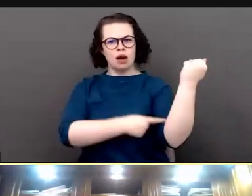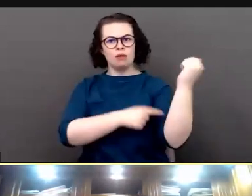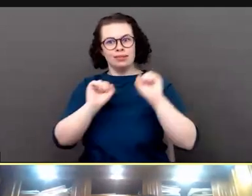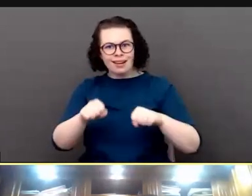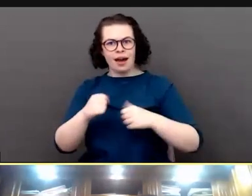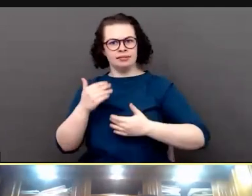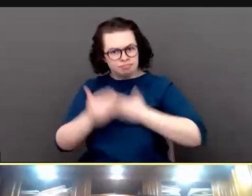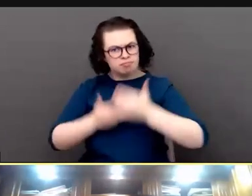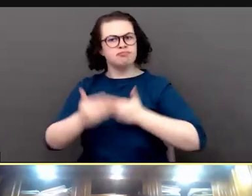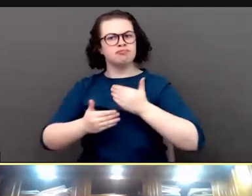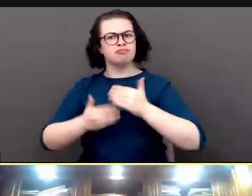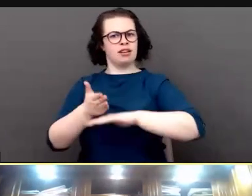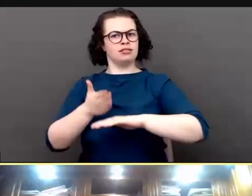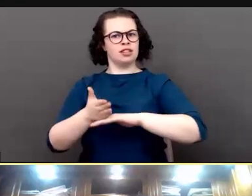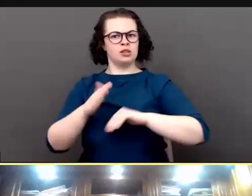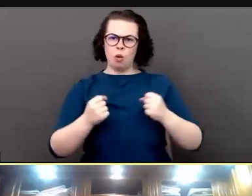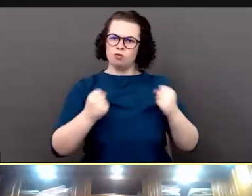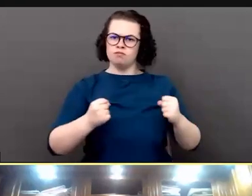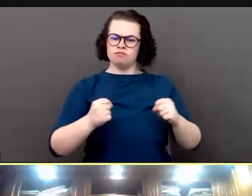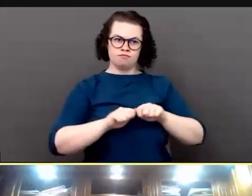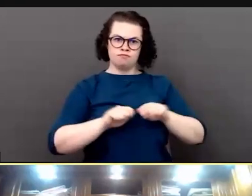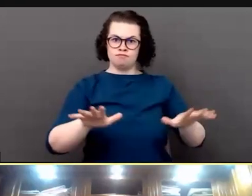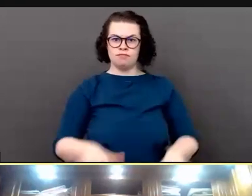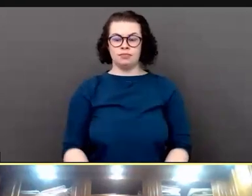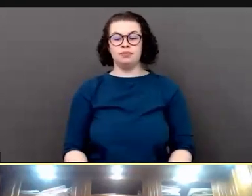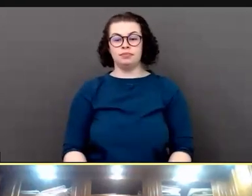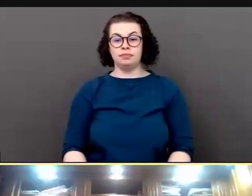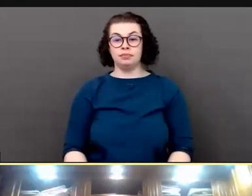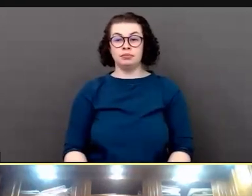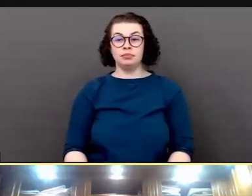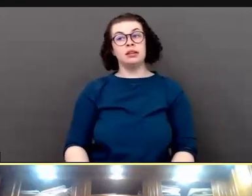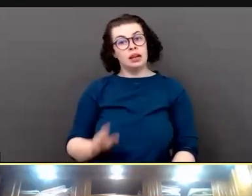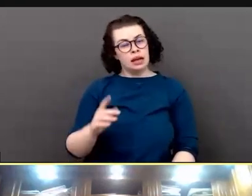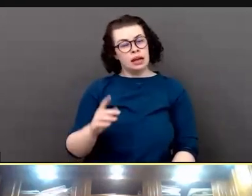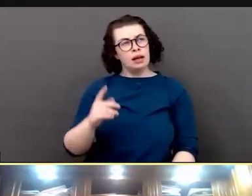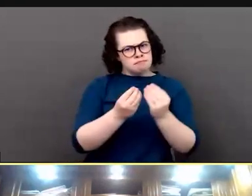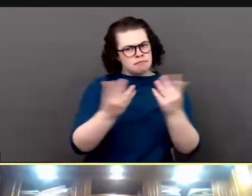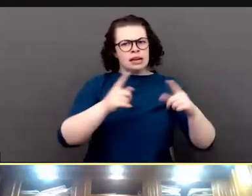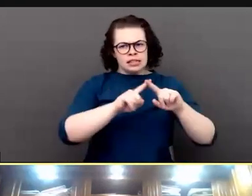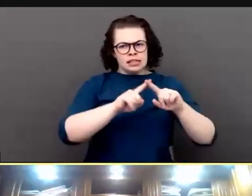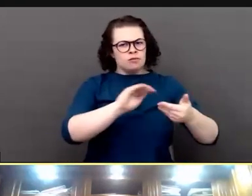of organizations, and I don't want to miss anybody, but we